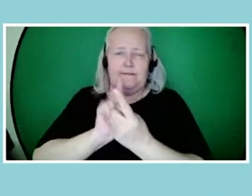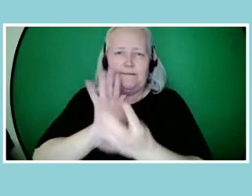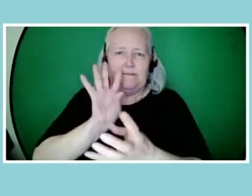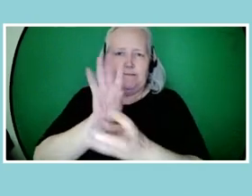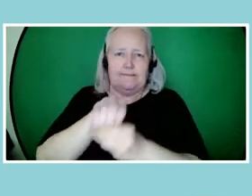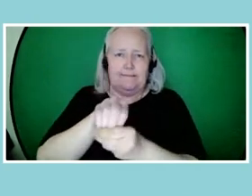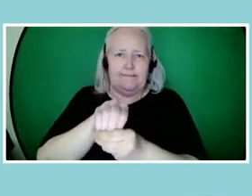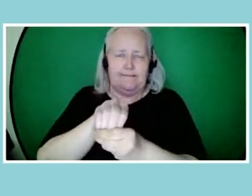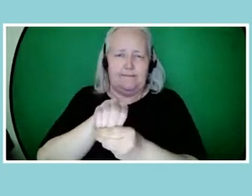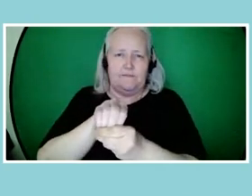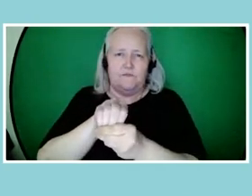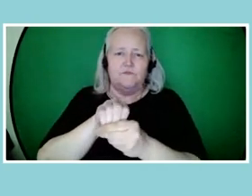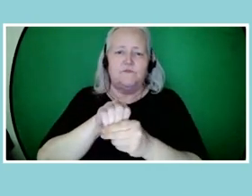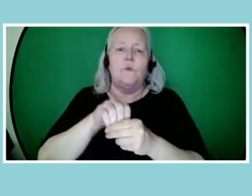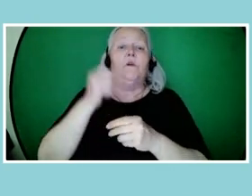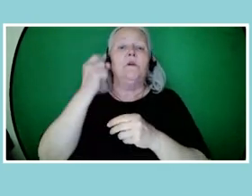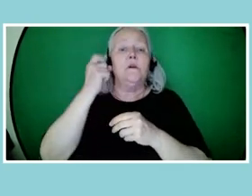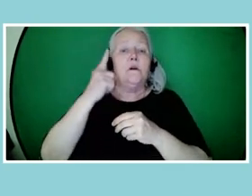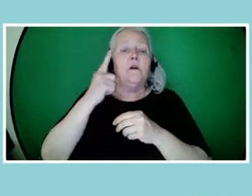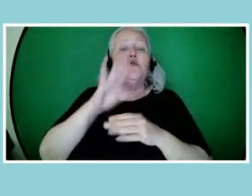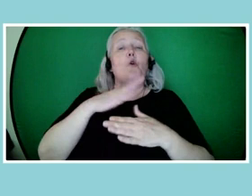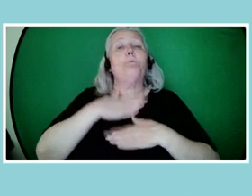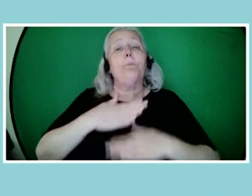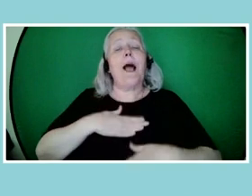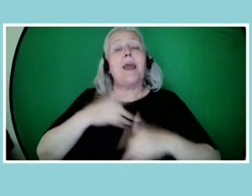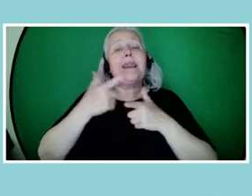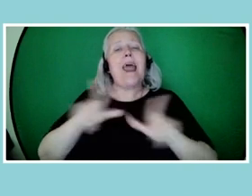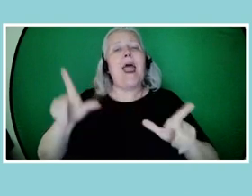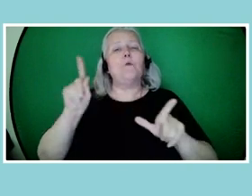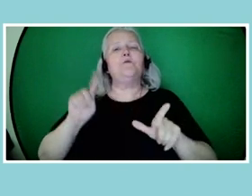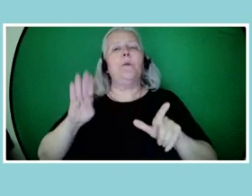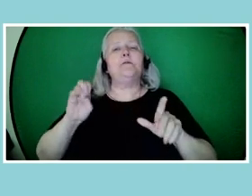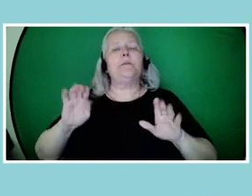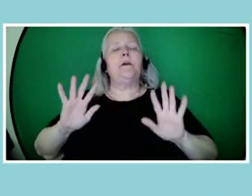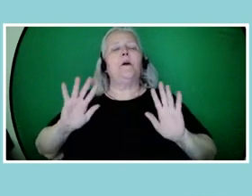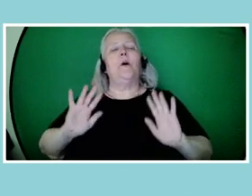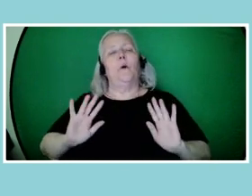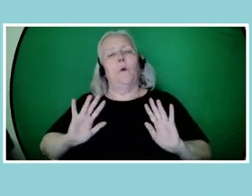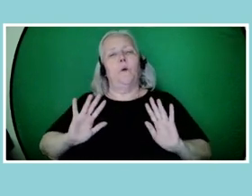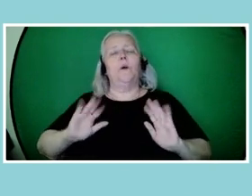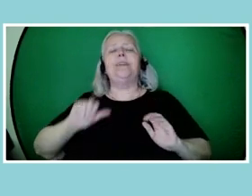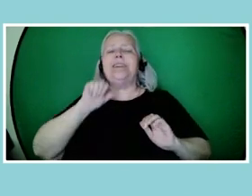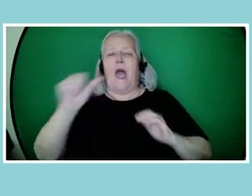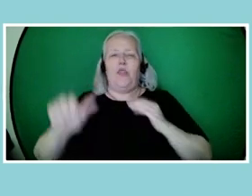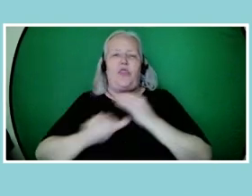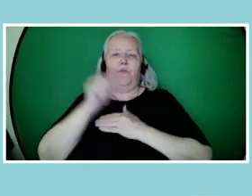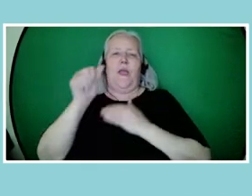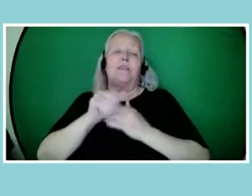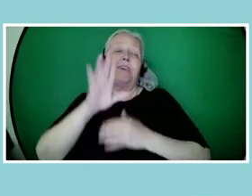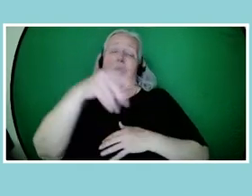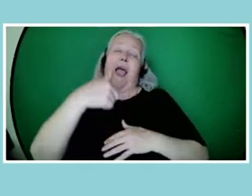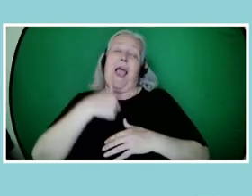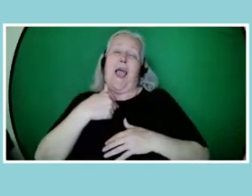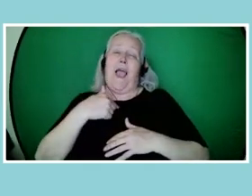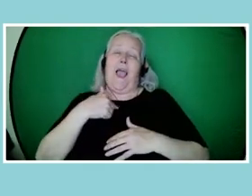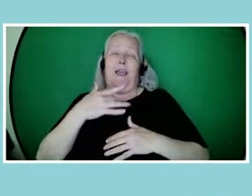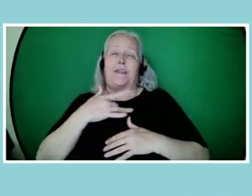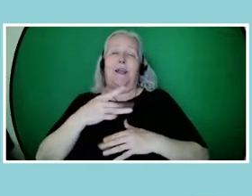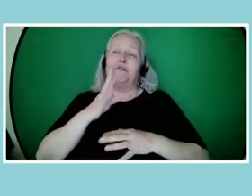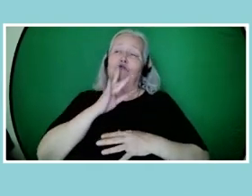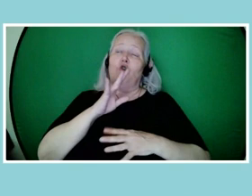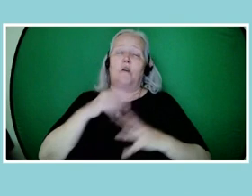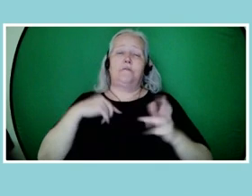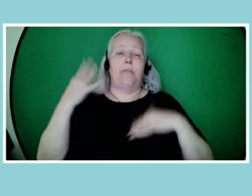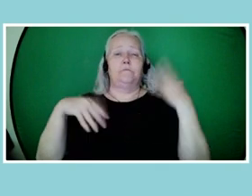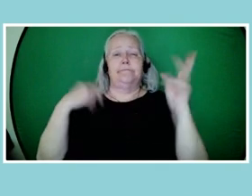Always use non-threatening body language. I like to talk with my hands a lot. Sometimes that can be